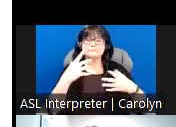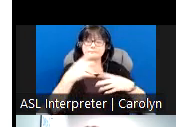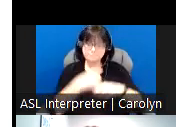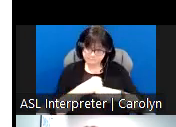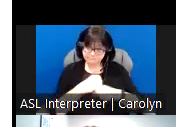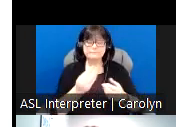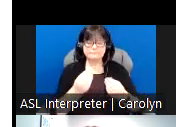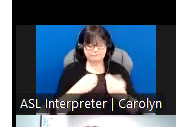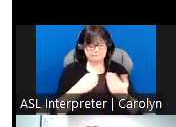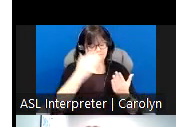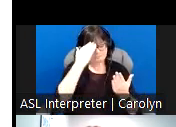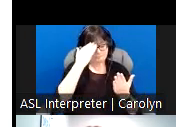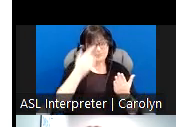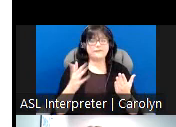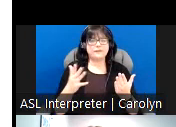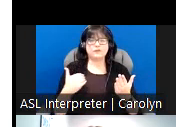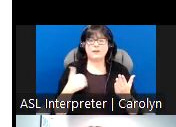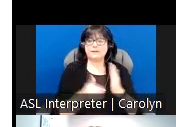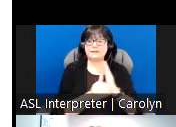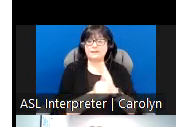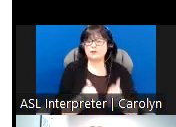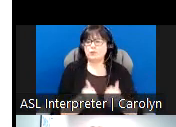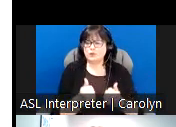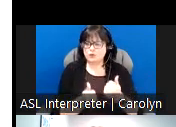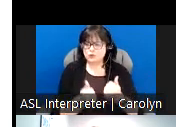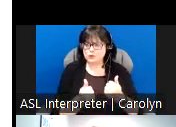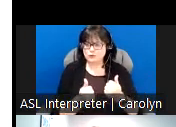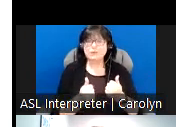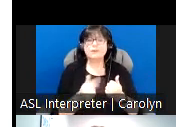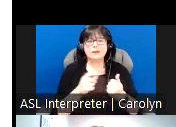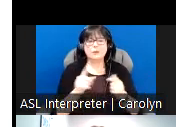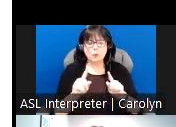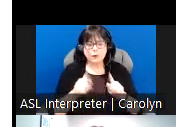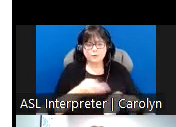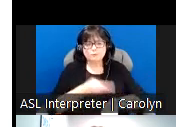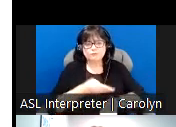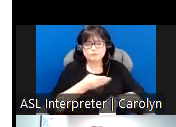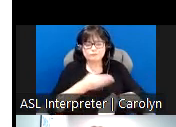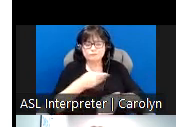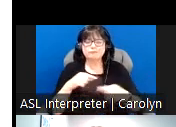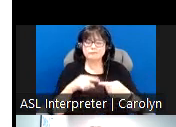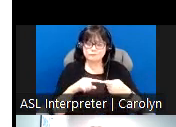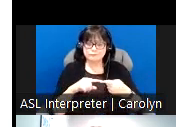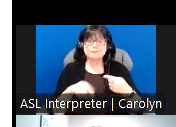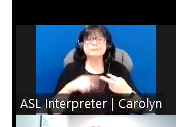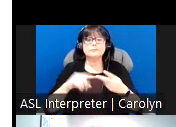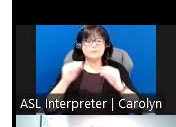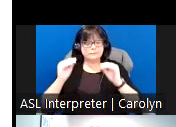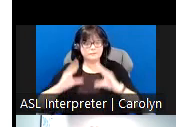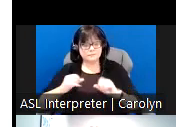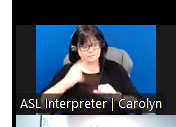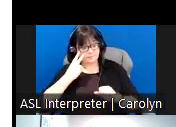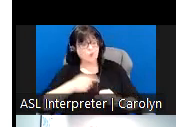what skills they would need to work on in each of those. Then it allows the instructor to identify what skills need to be